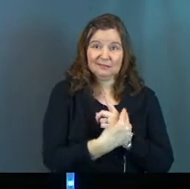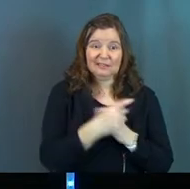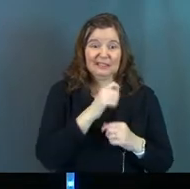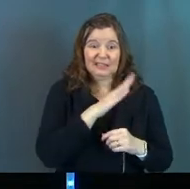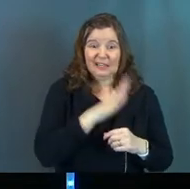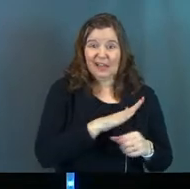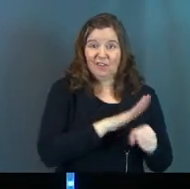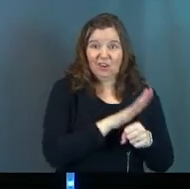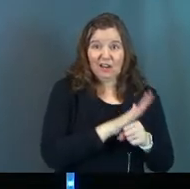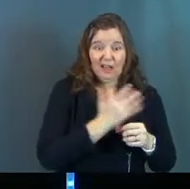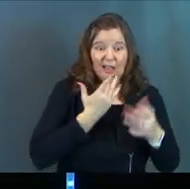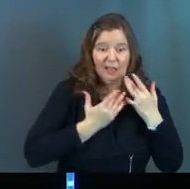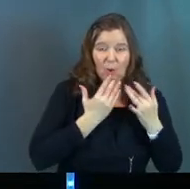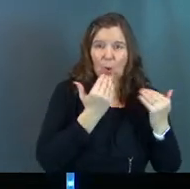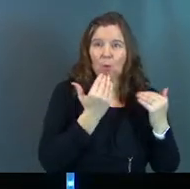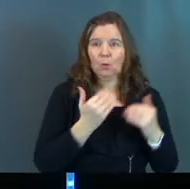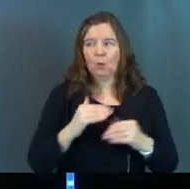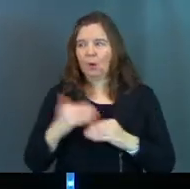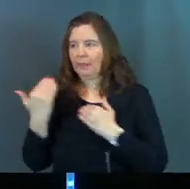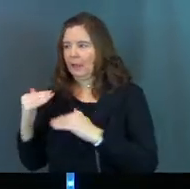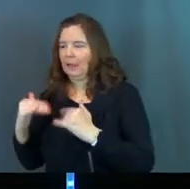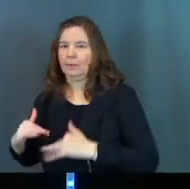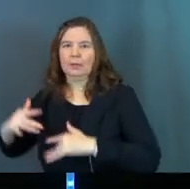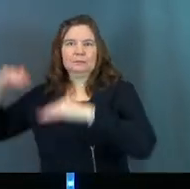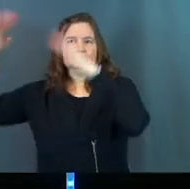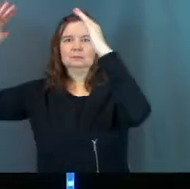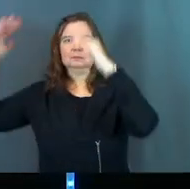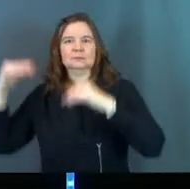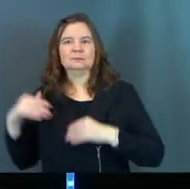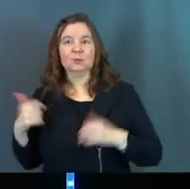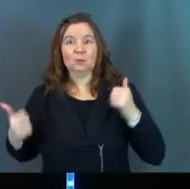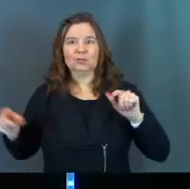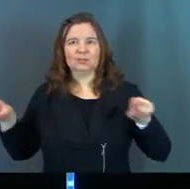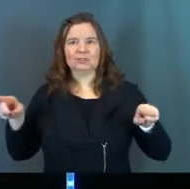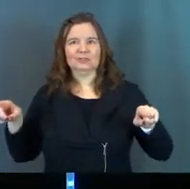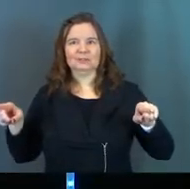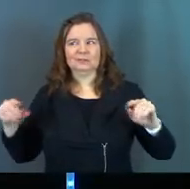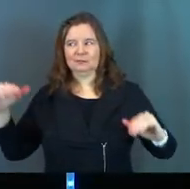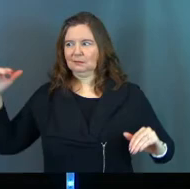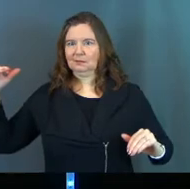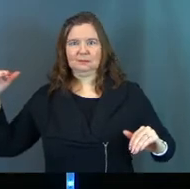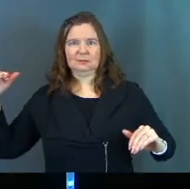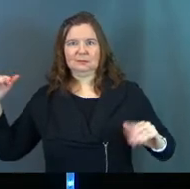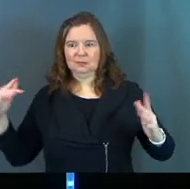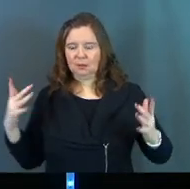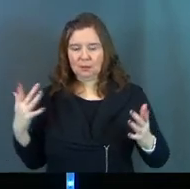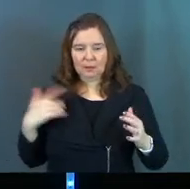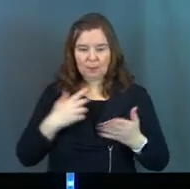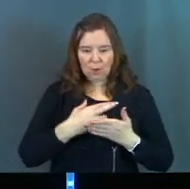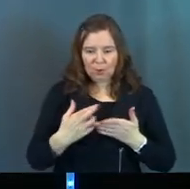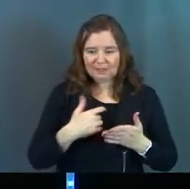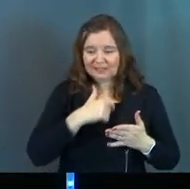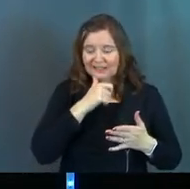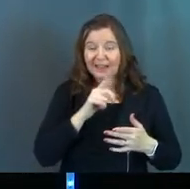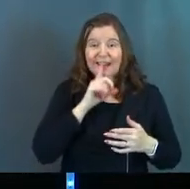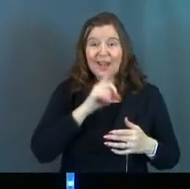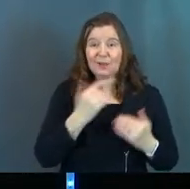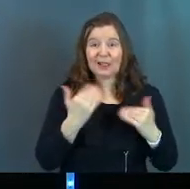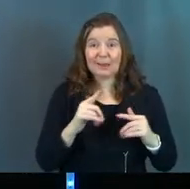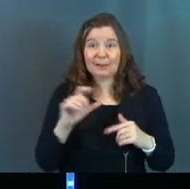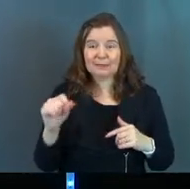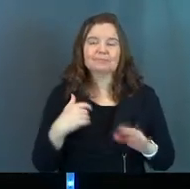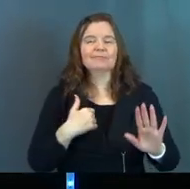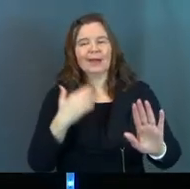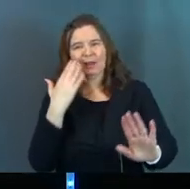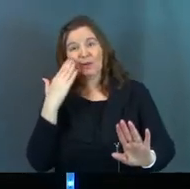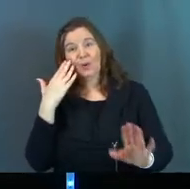enough mentality or the limitless mentality. And you're like, wait a second, though. Resources aren't actually limitless.